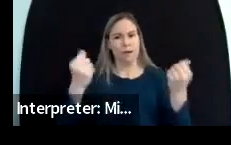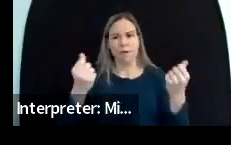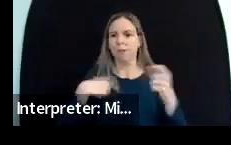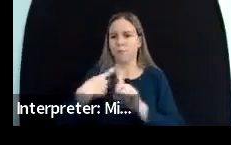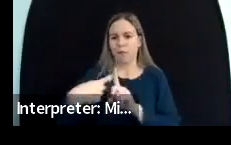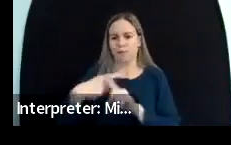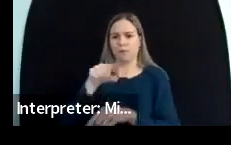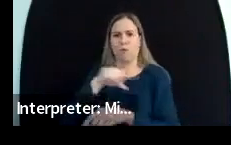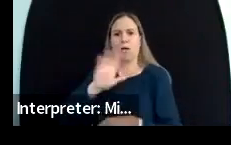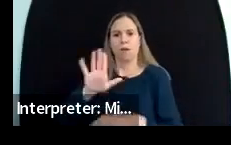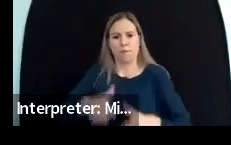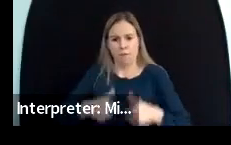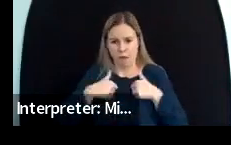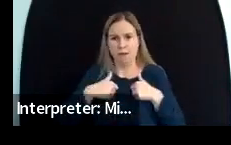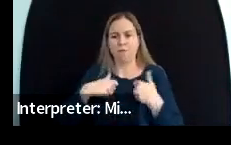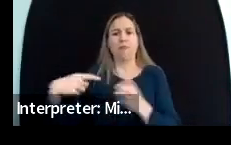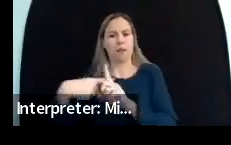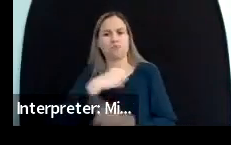and risks.